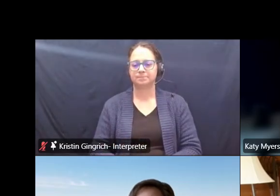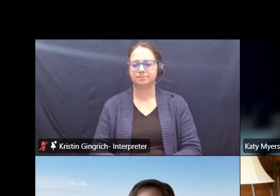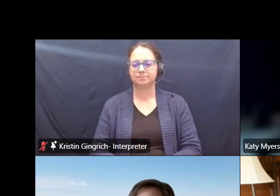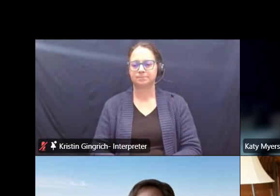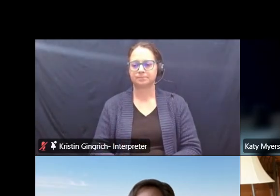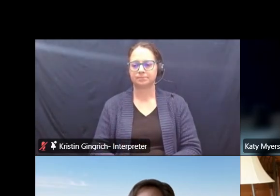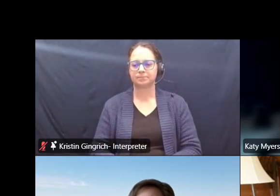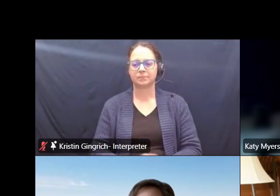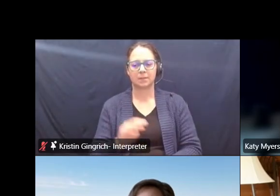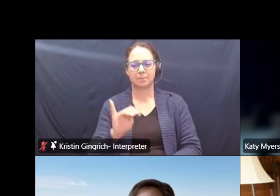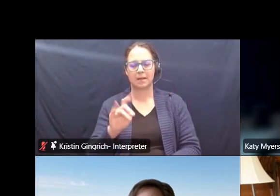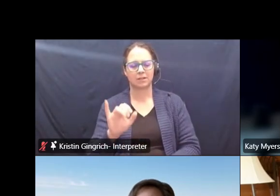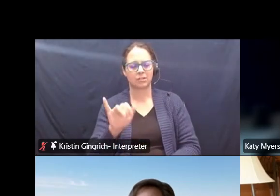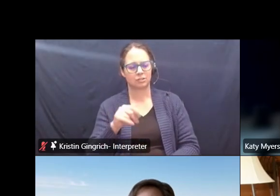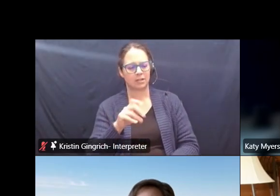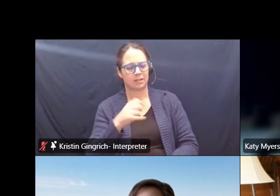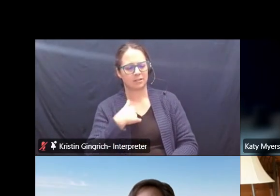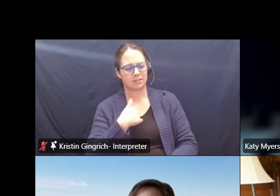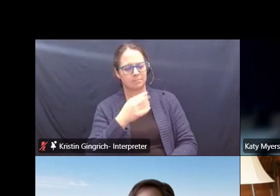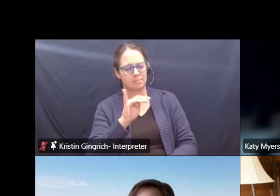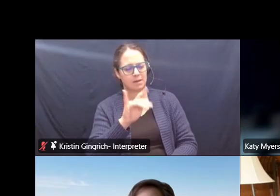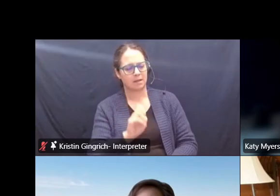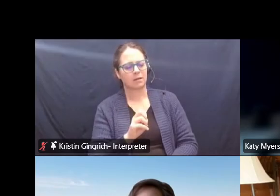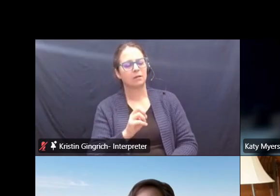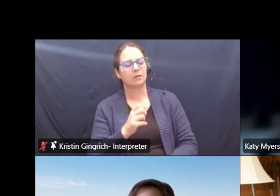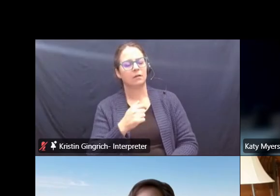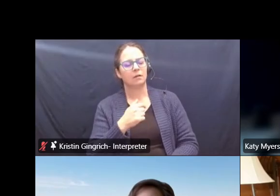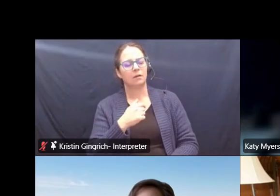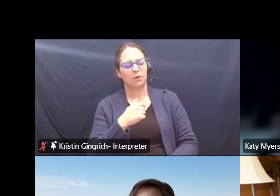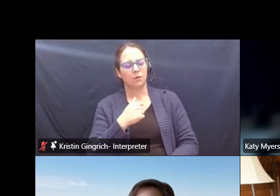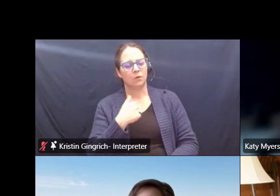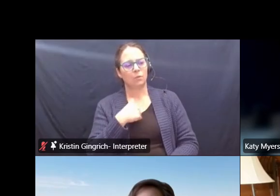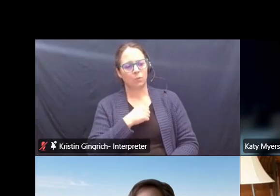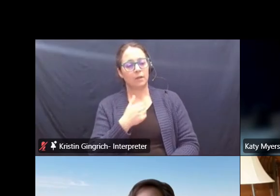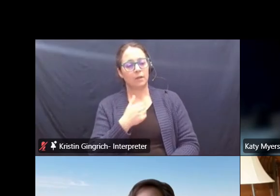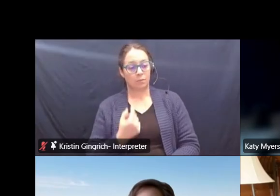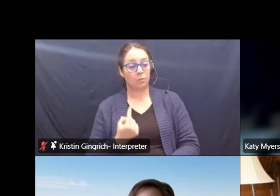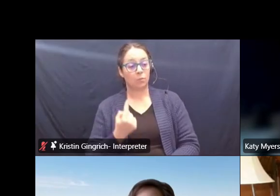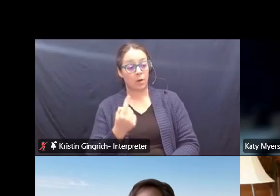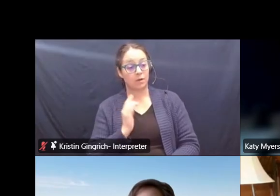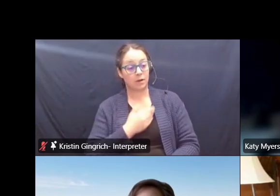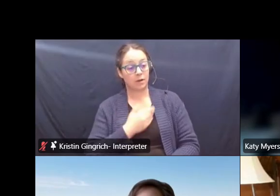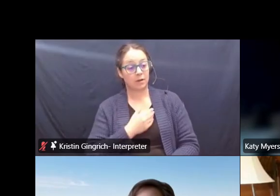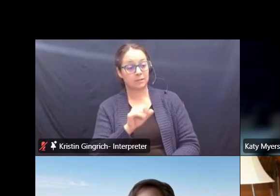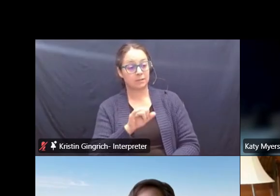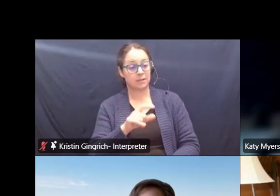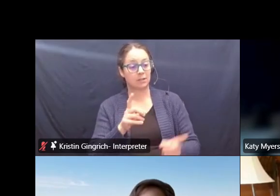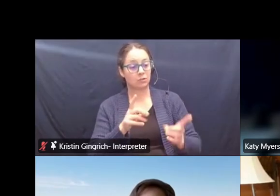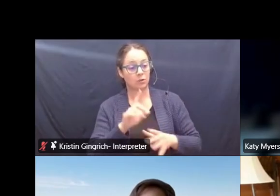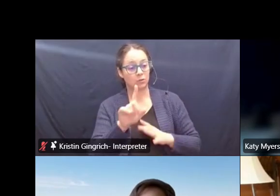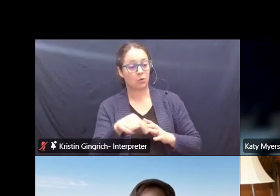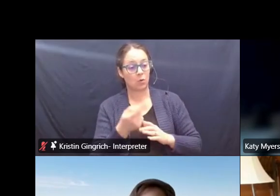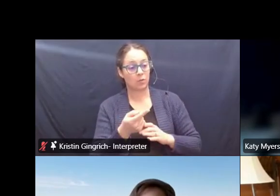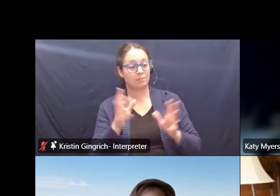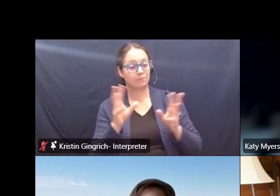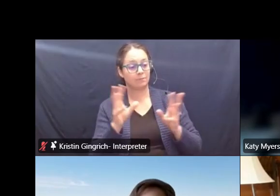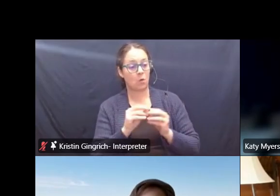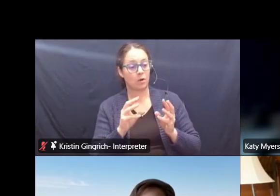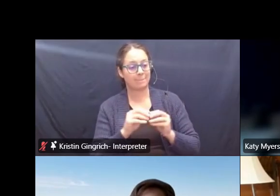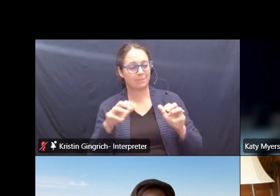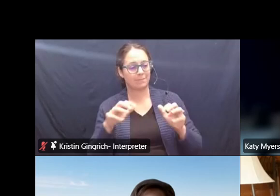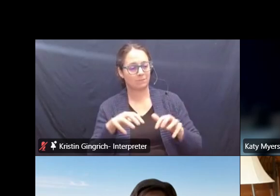Yep. And Jackie, this is Mike. And so we have had one of our SPIL director only forums. We had